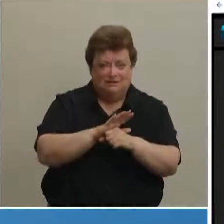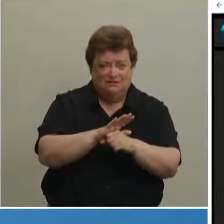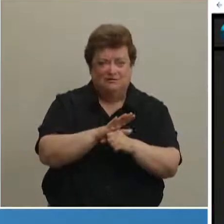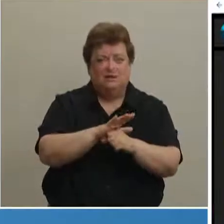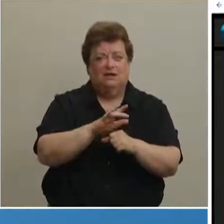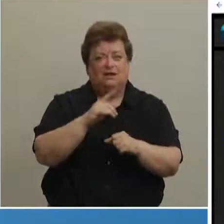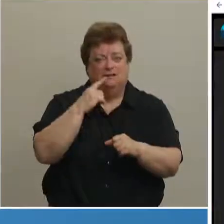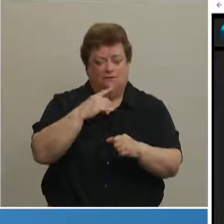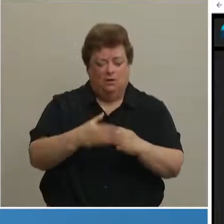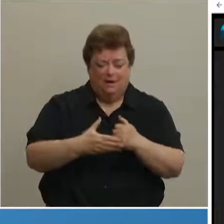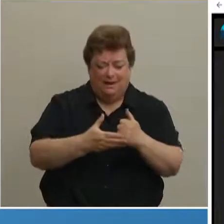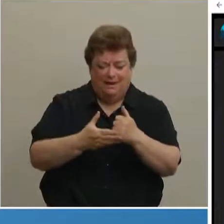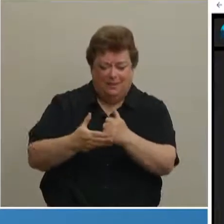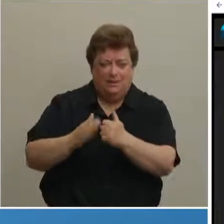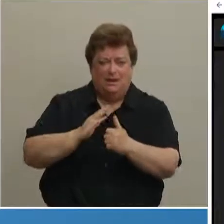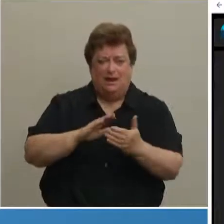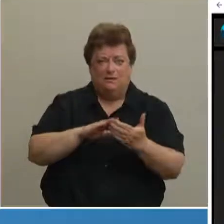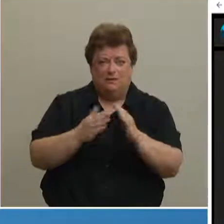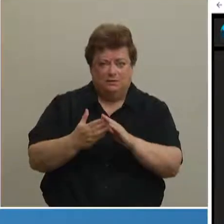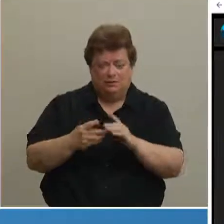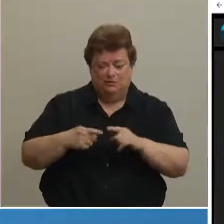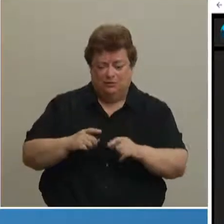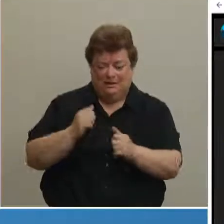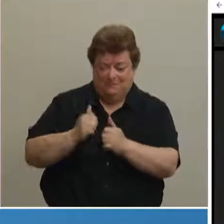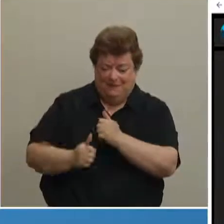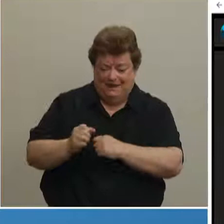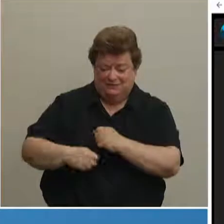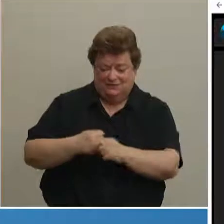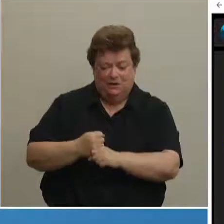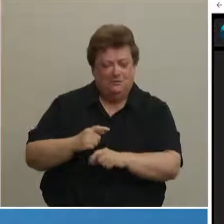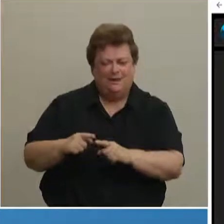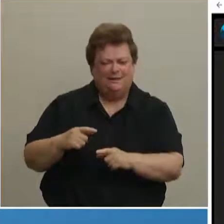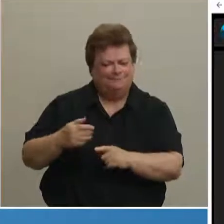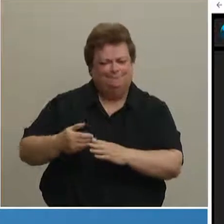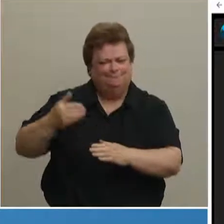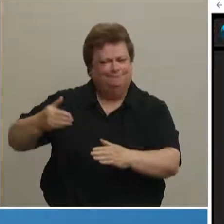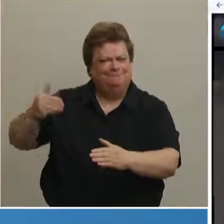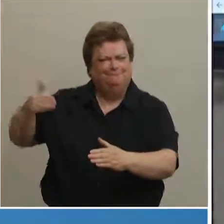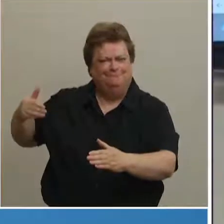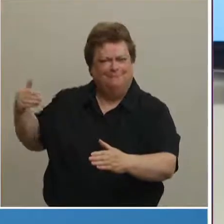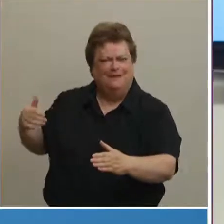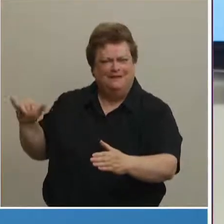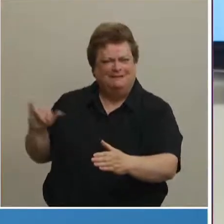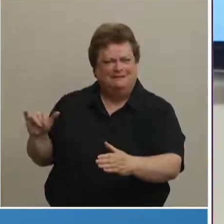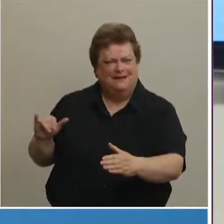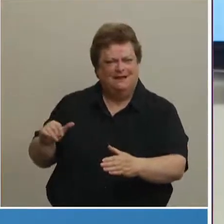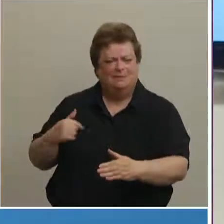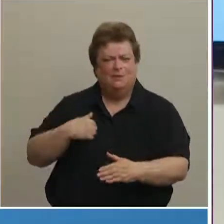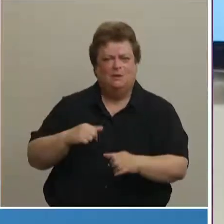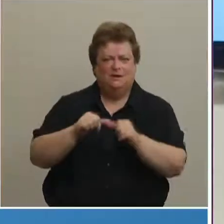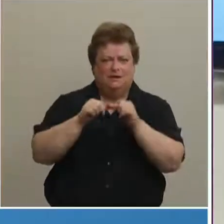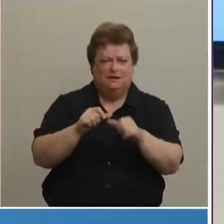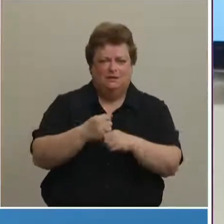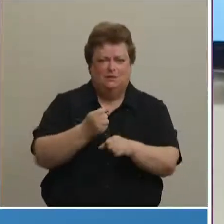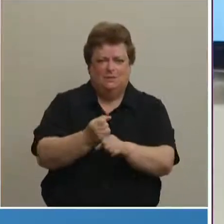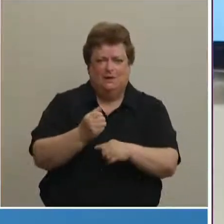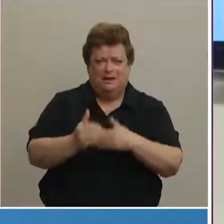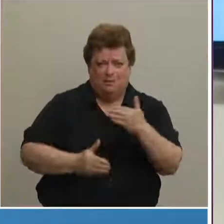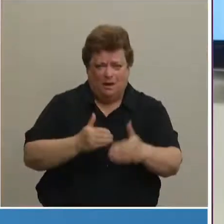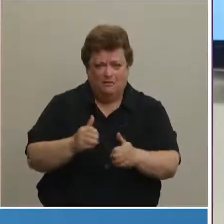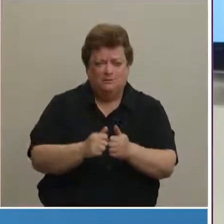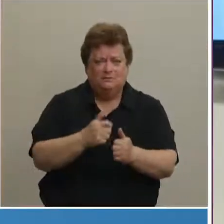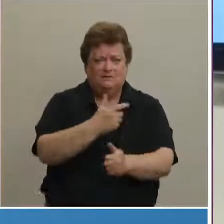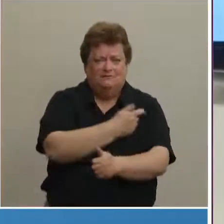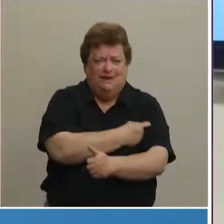health of our community, not only during the last year, but every year. We continue to make great progress in our vaccination